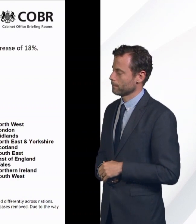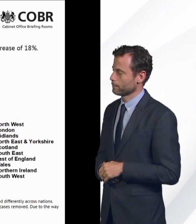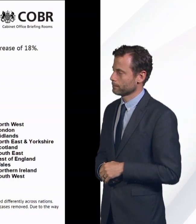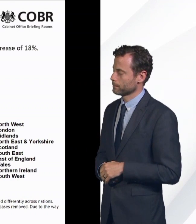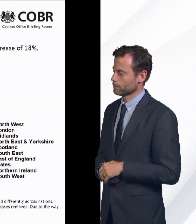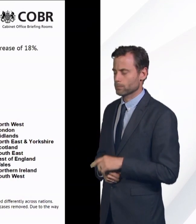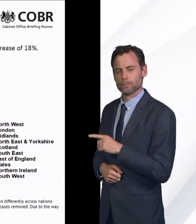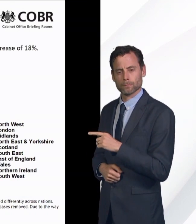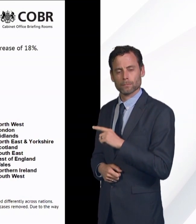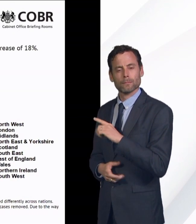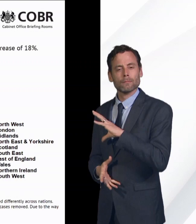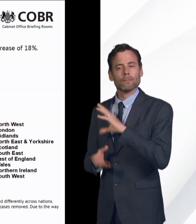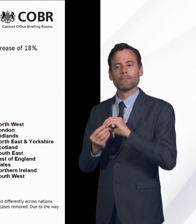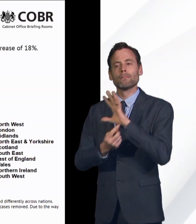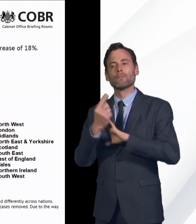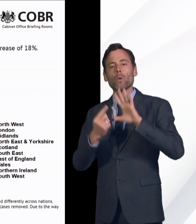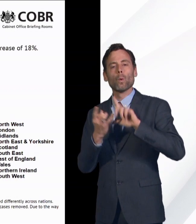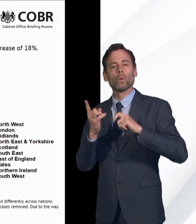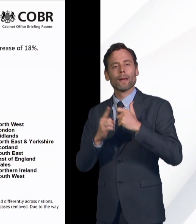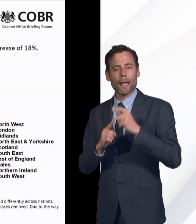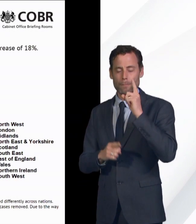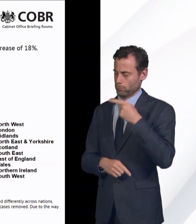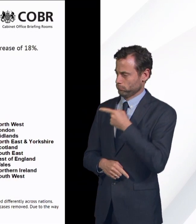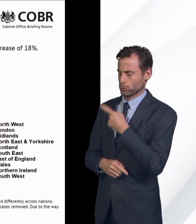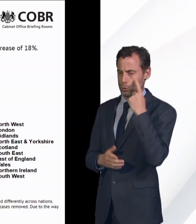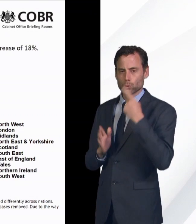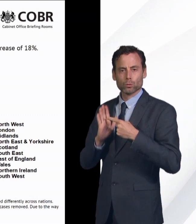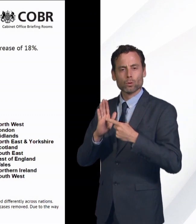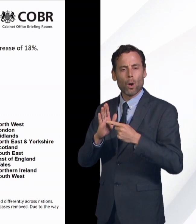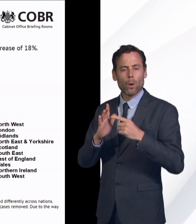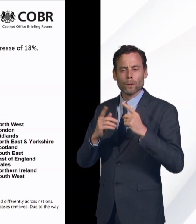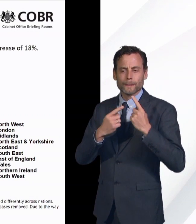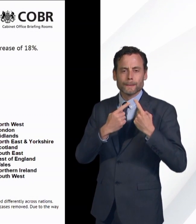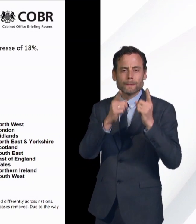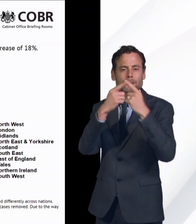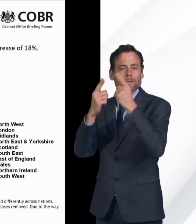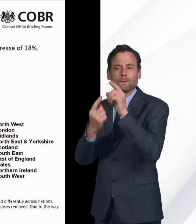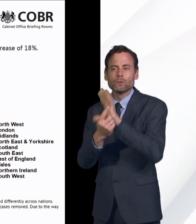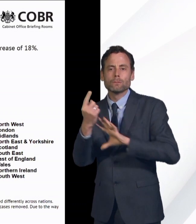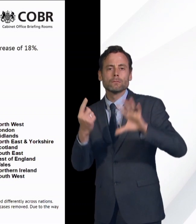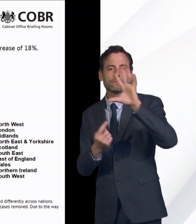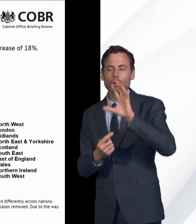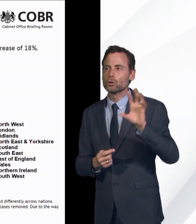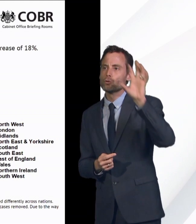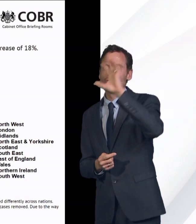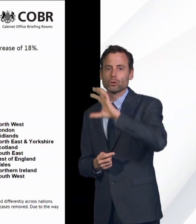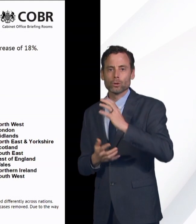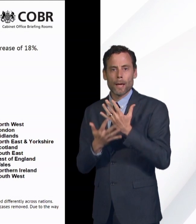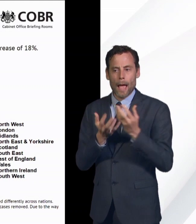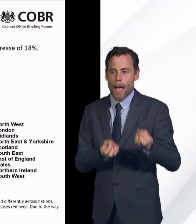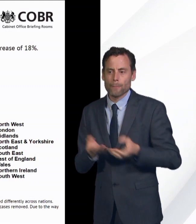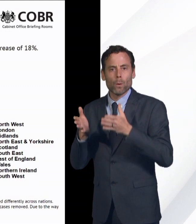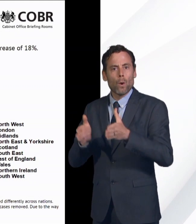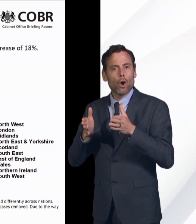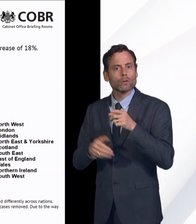translates into those that unfortunately have to receive hospital care. And again, remember that for the